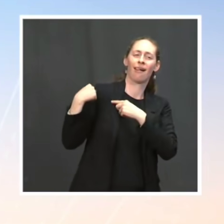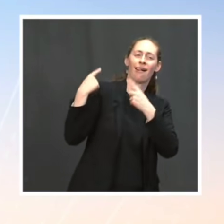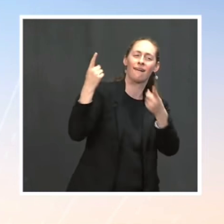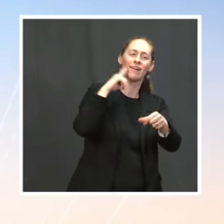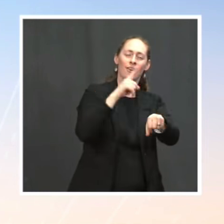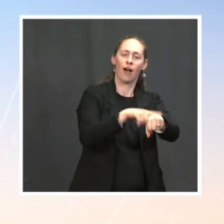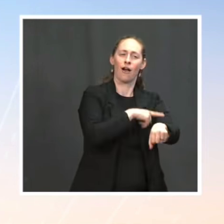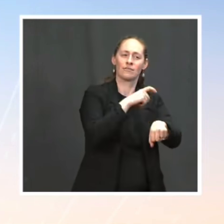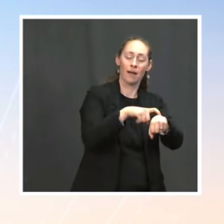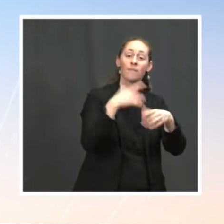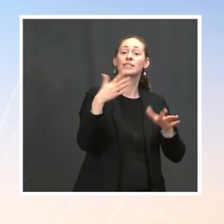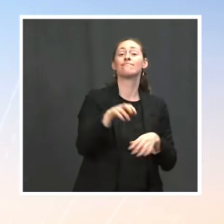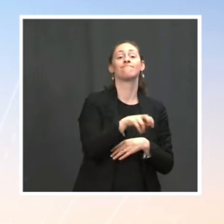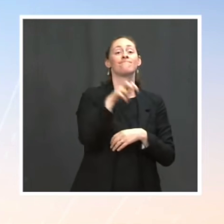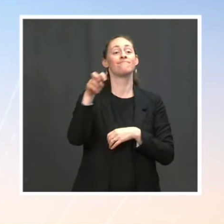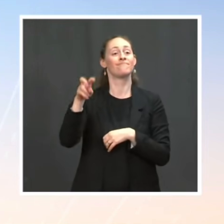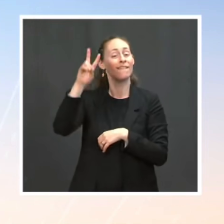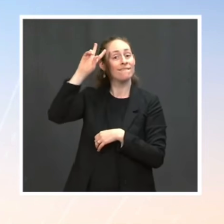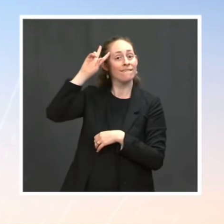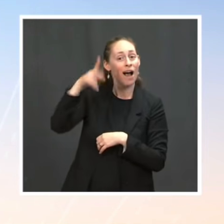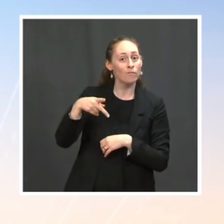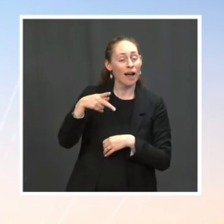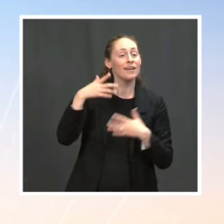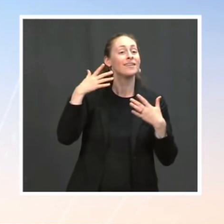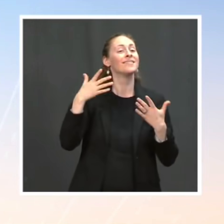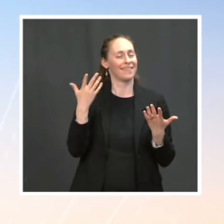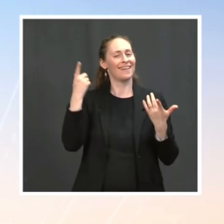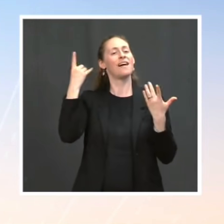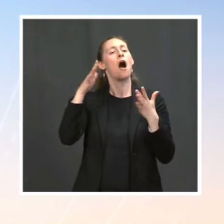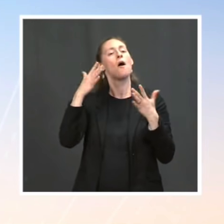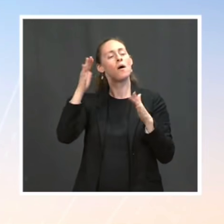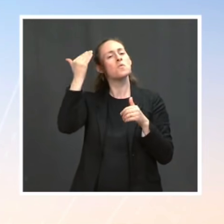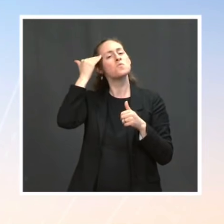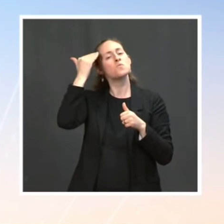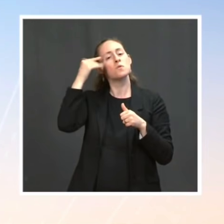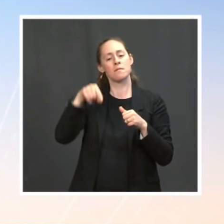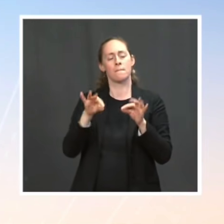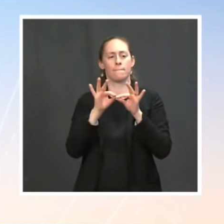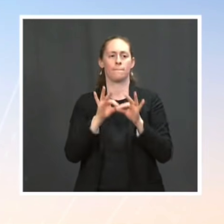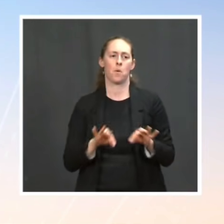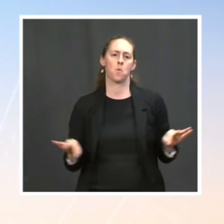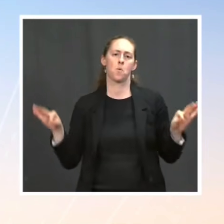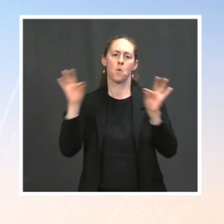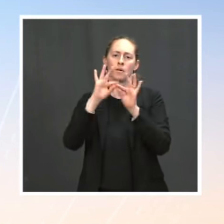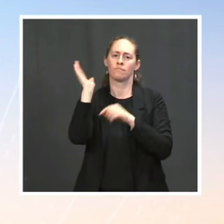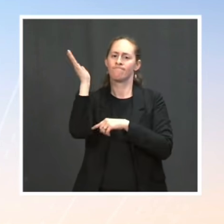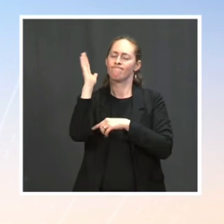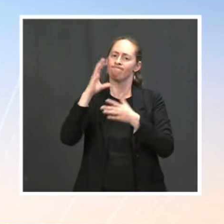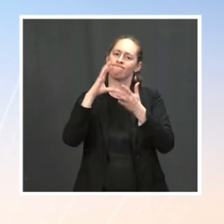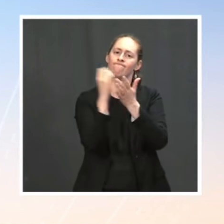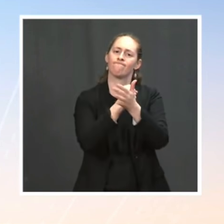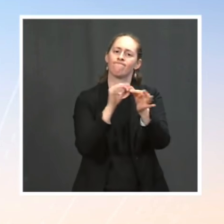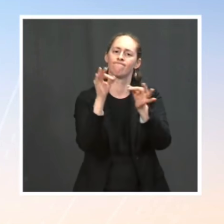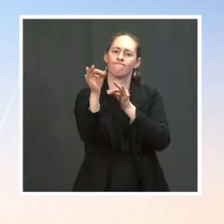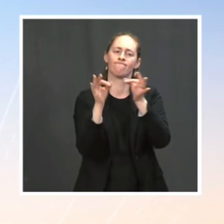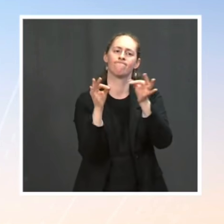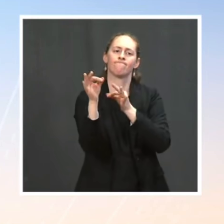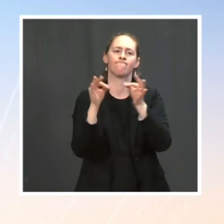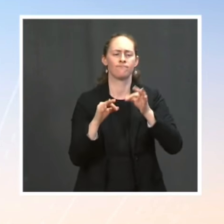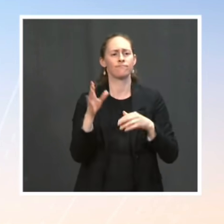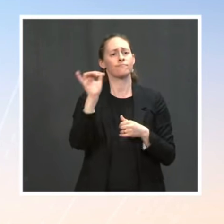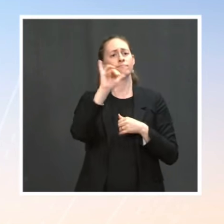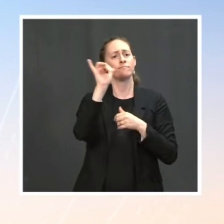important opportunity that this offers. In attendance, there will be the Secretary of State and the Secretary